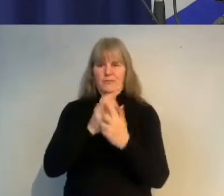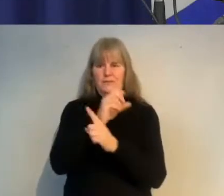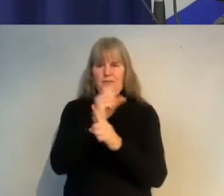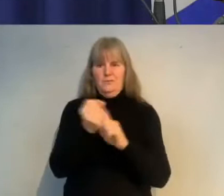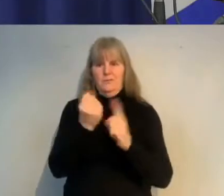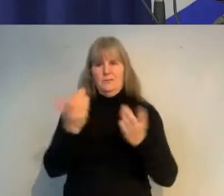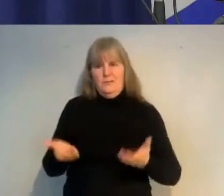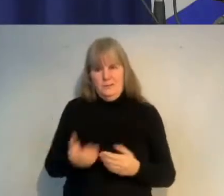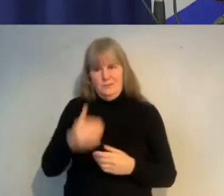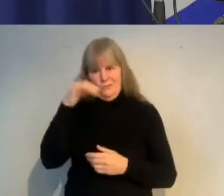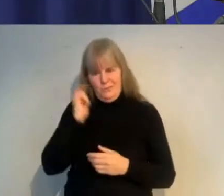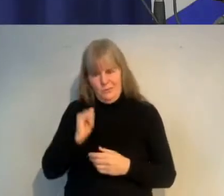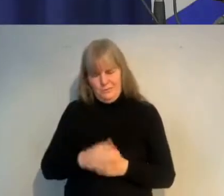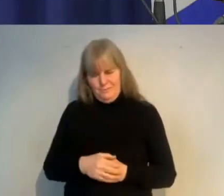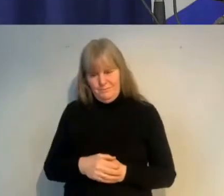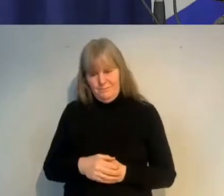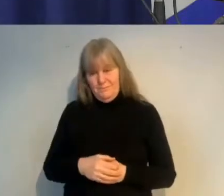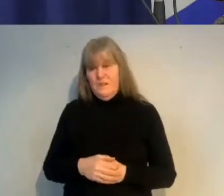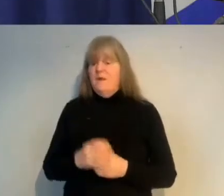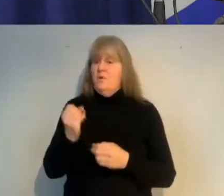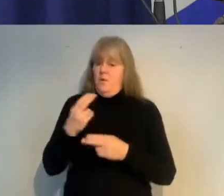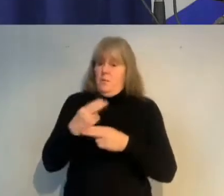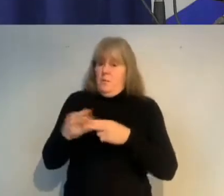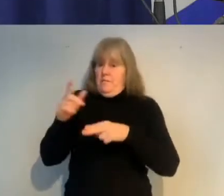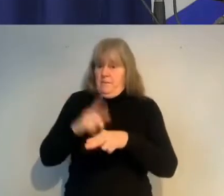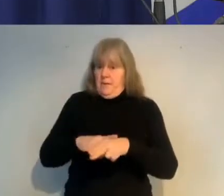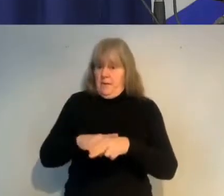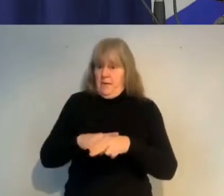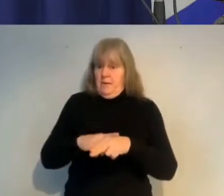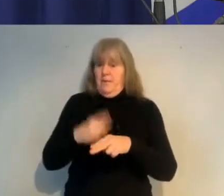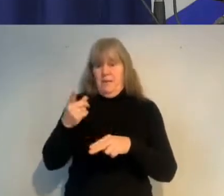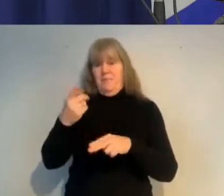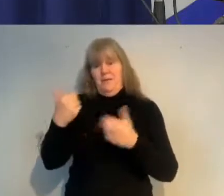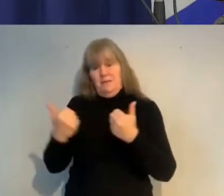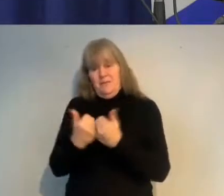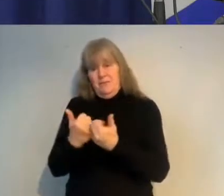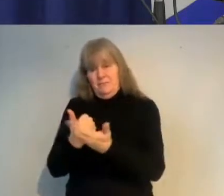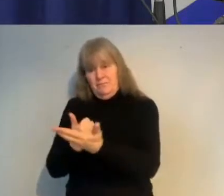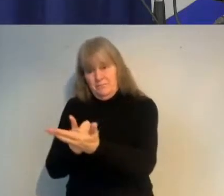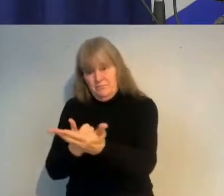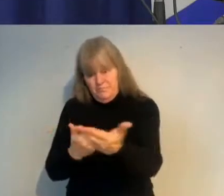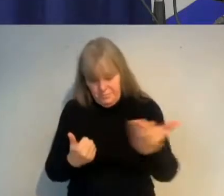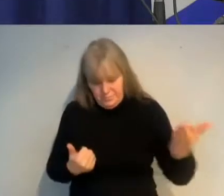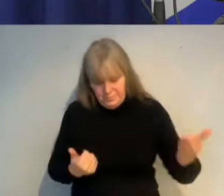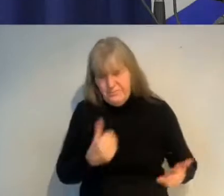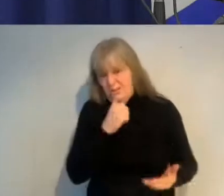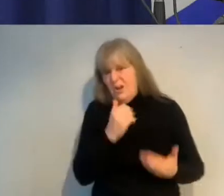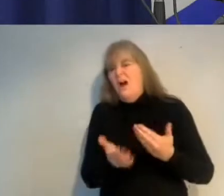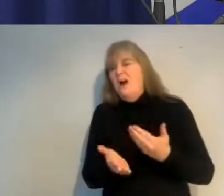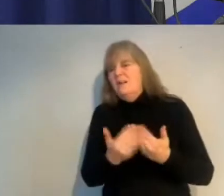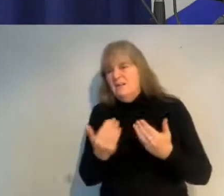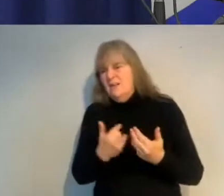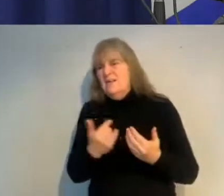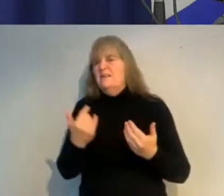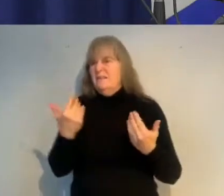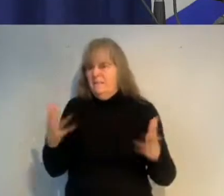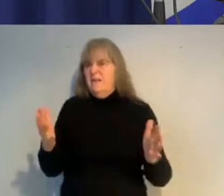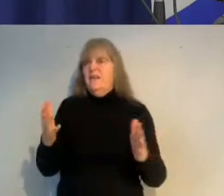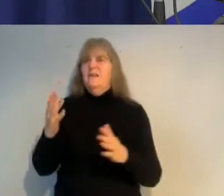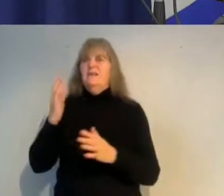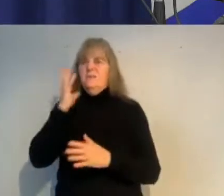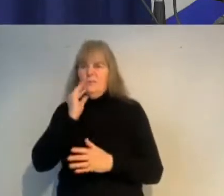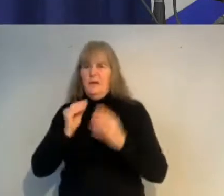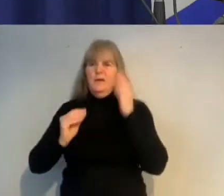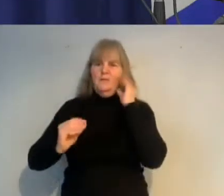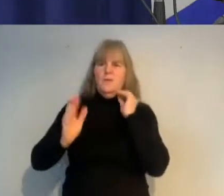In the short term, this may be challenging. It already is for many people in Yukon, and it will continue to be in the